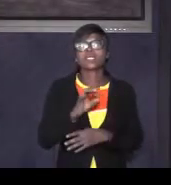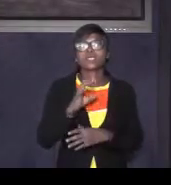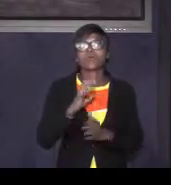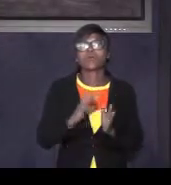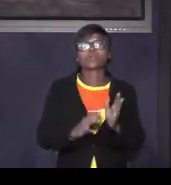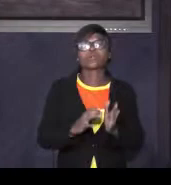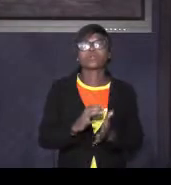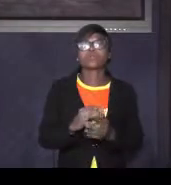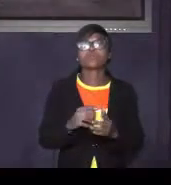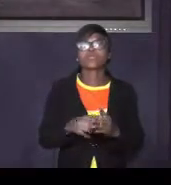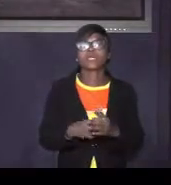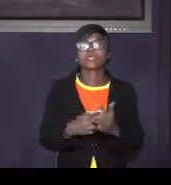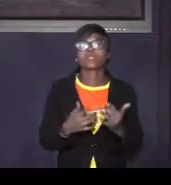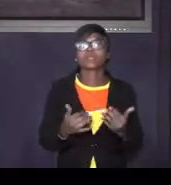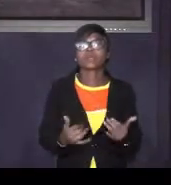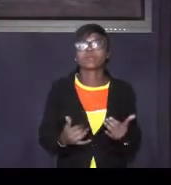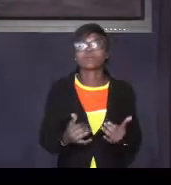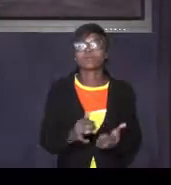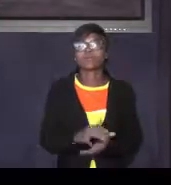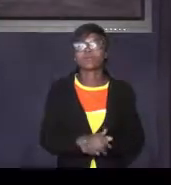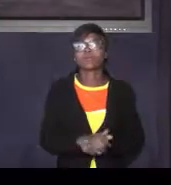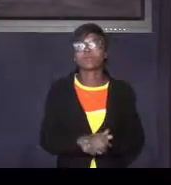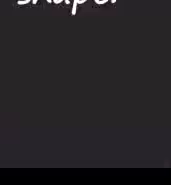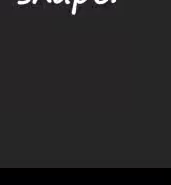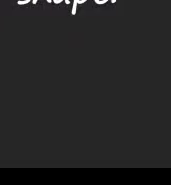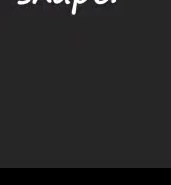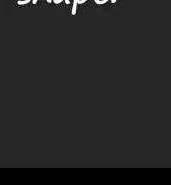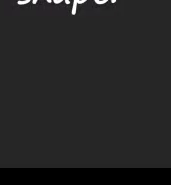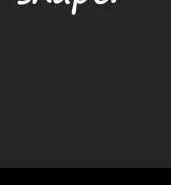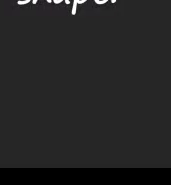1 minute, 15 seconds. Begin.